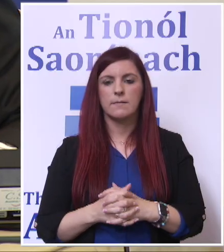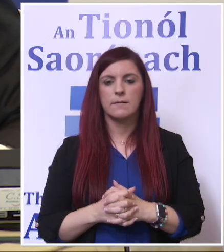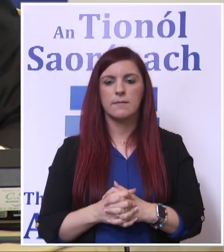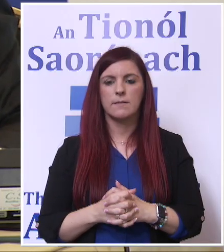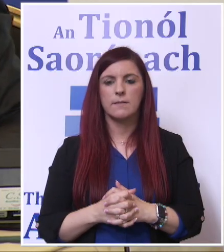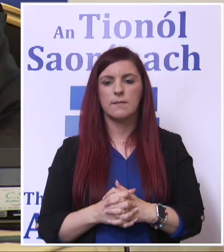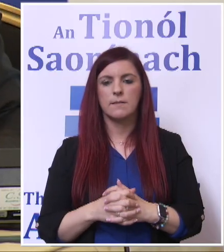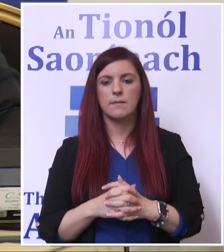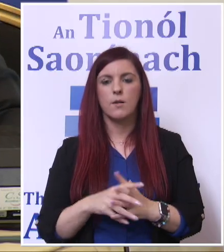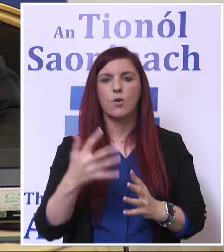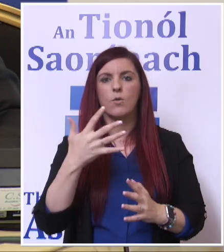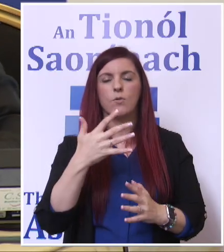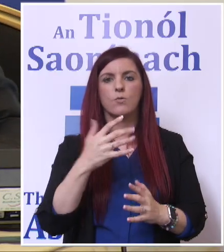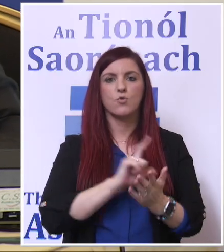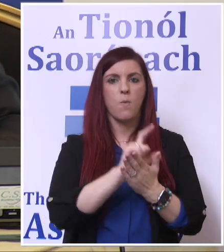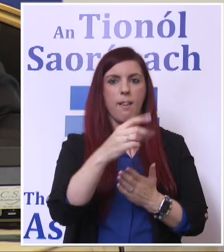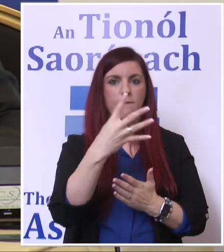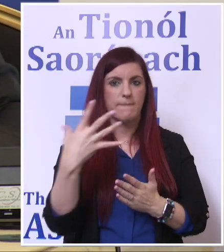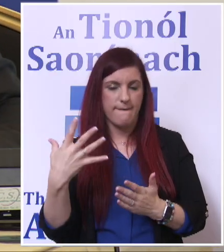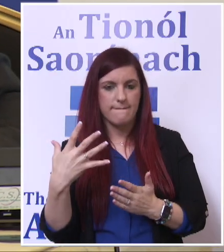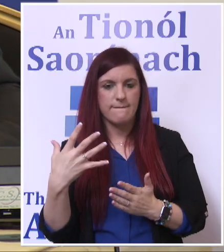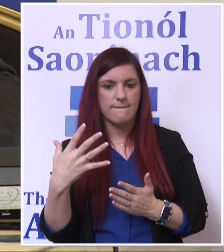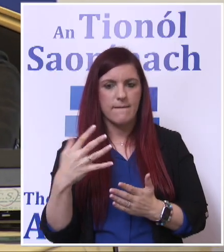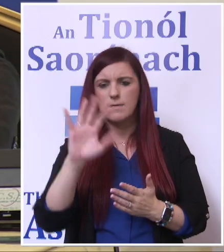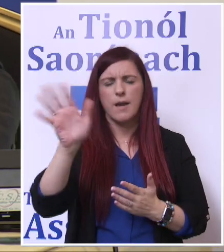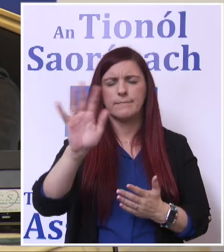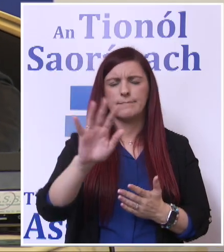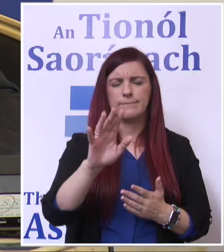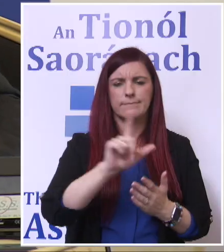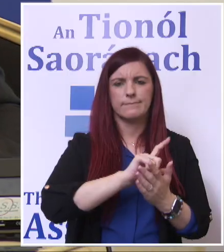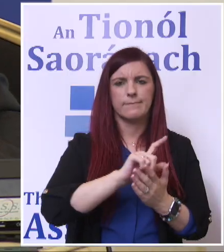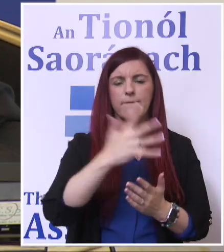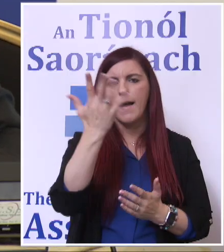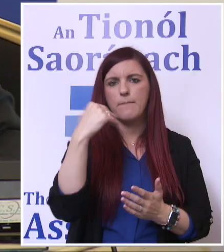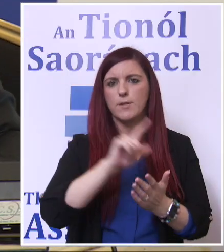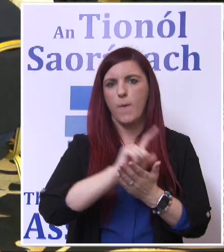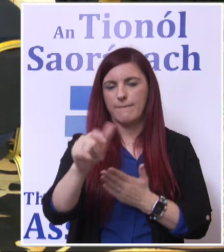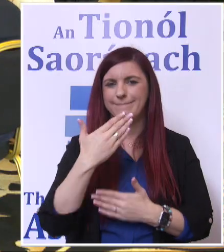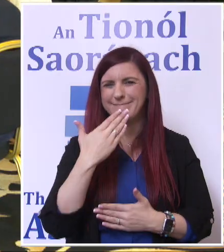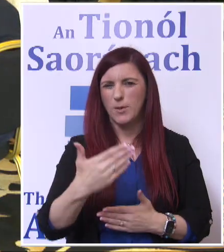12:45. Thank you. Sorry, 12:05. 12:05. Gur Magat.